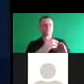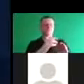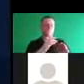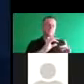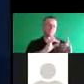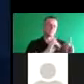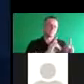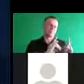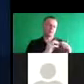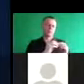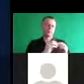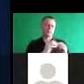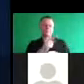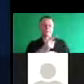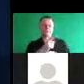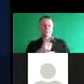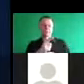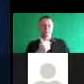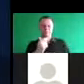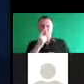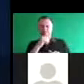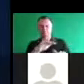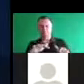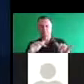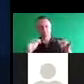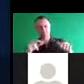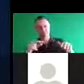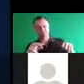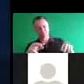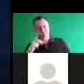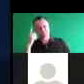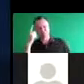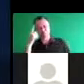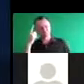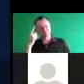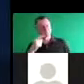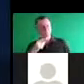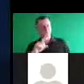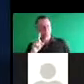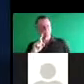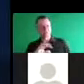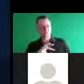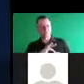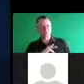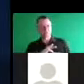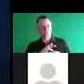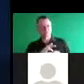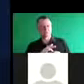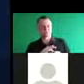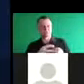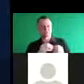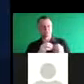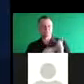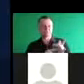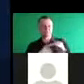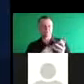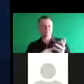the audience are probably struggling to make those connections.